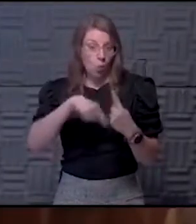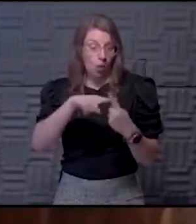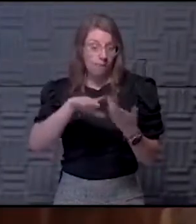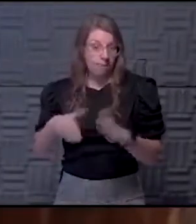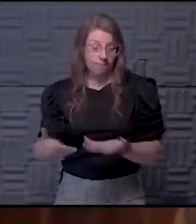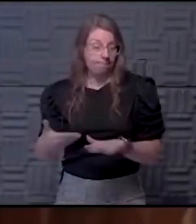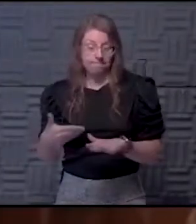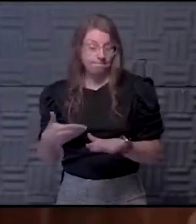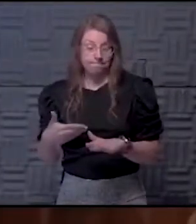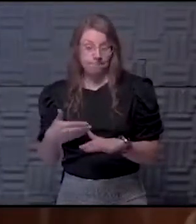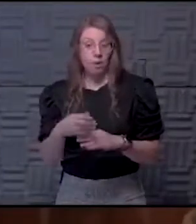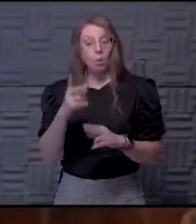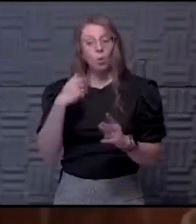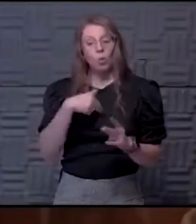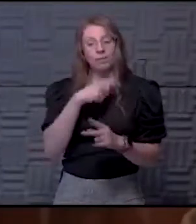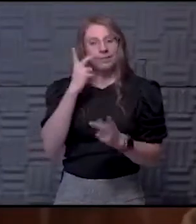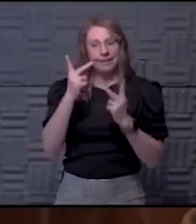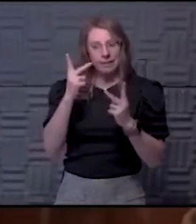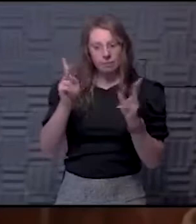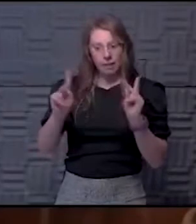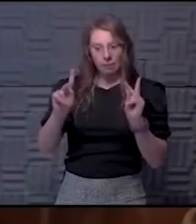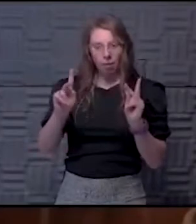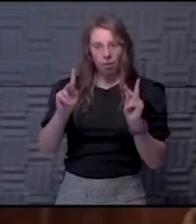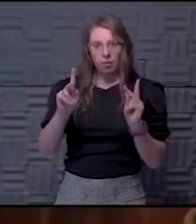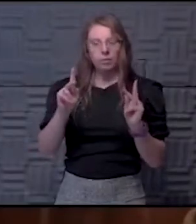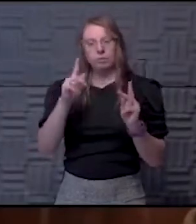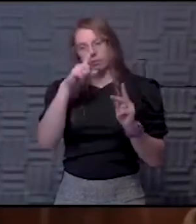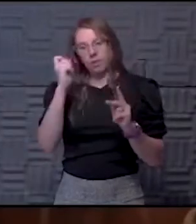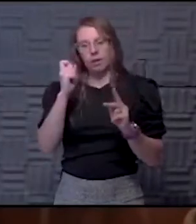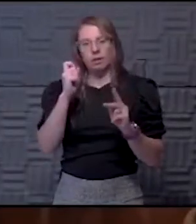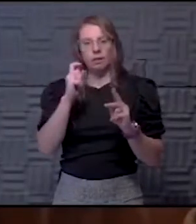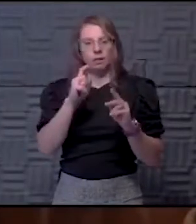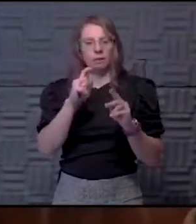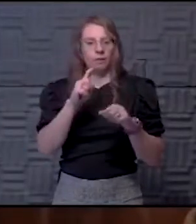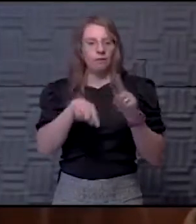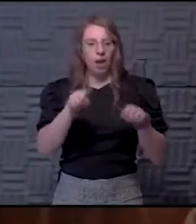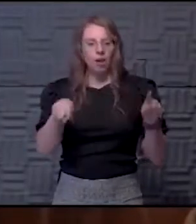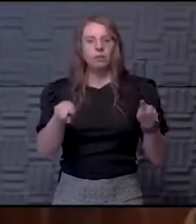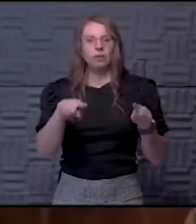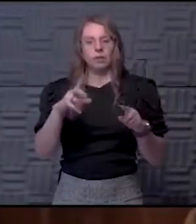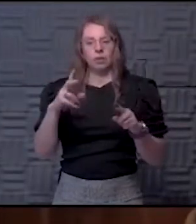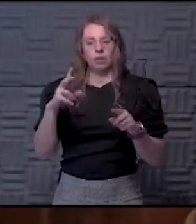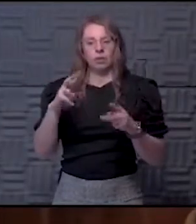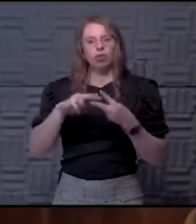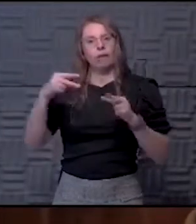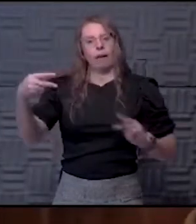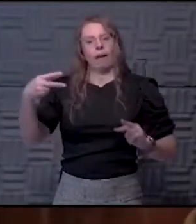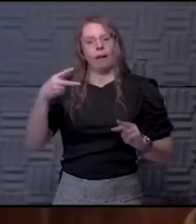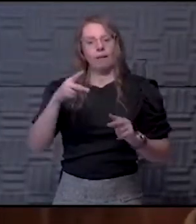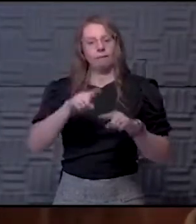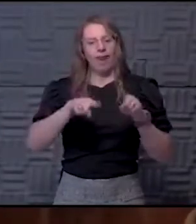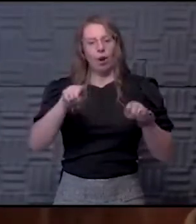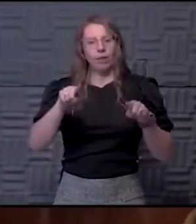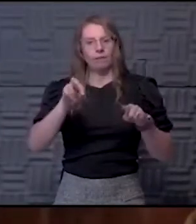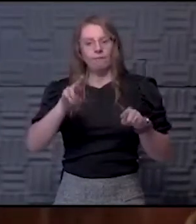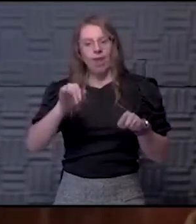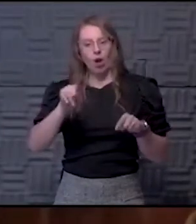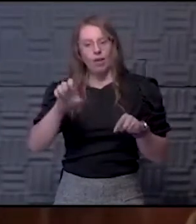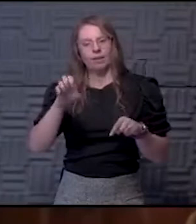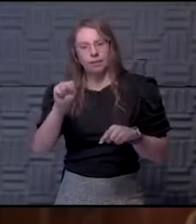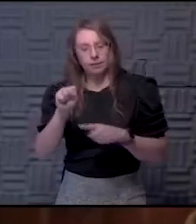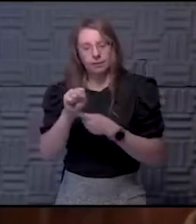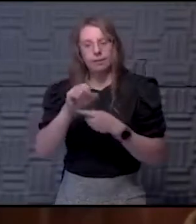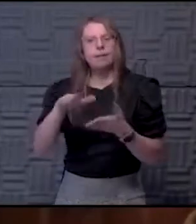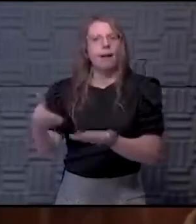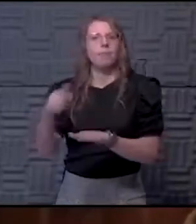seen people, probably because of various genetic variants, who do die or have very severe cases. Let's